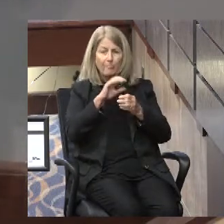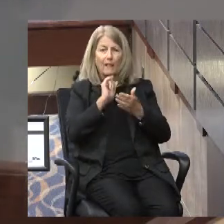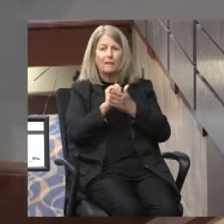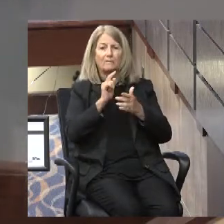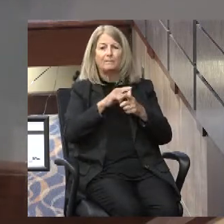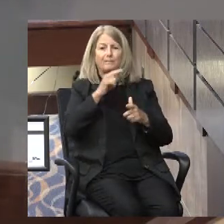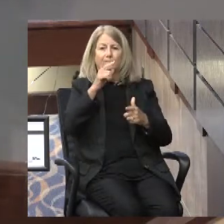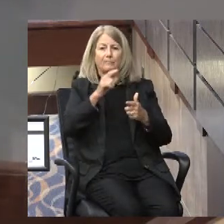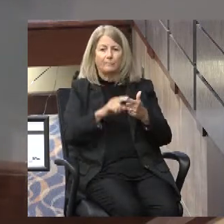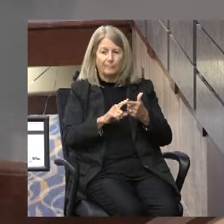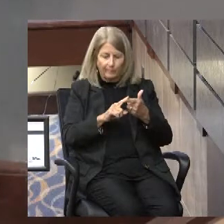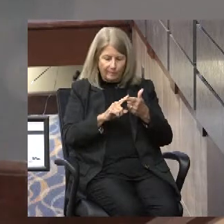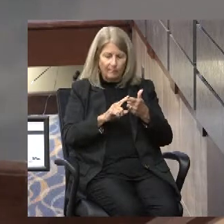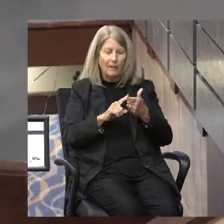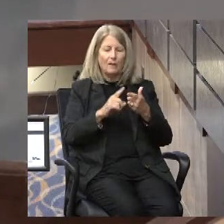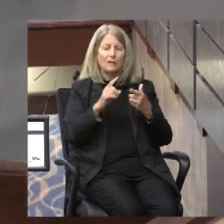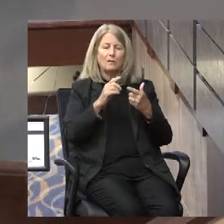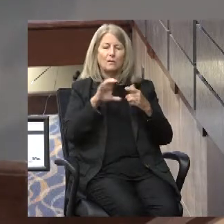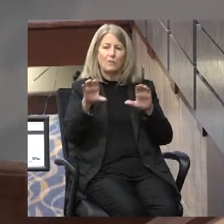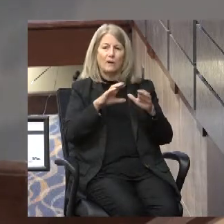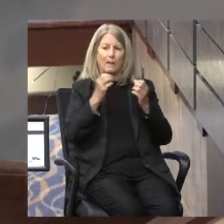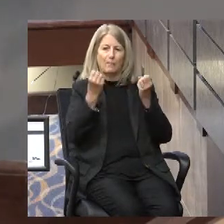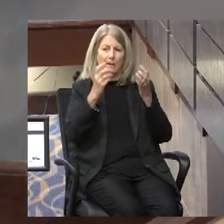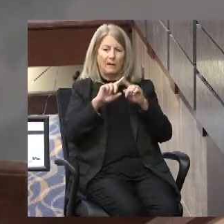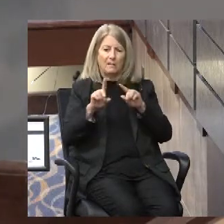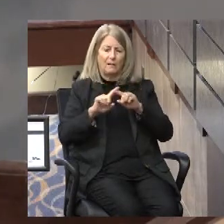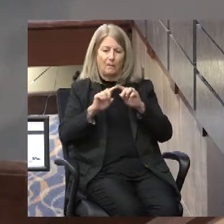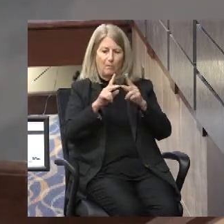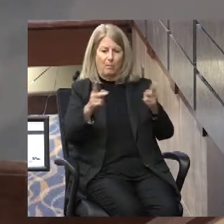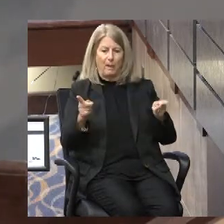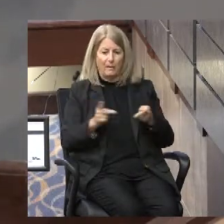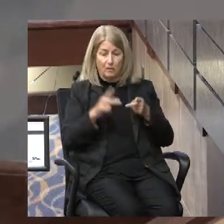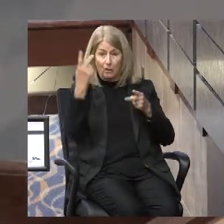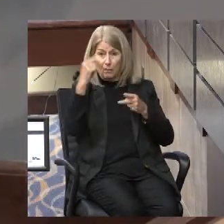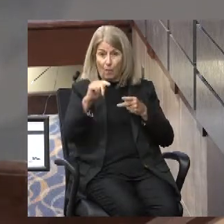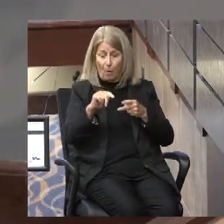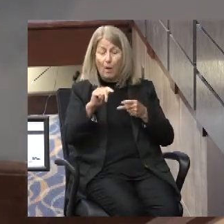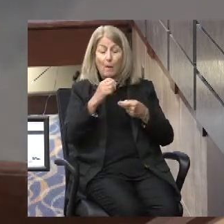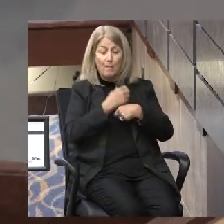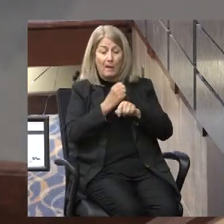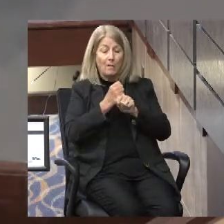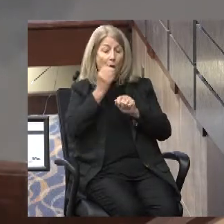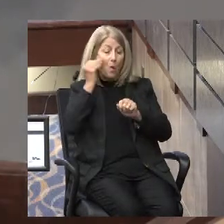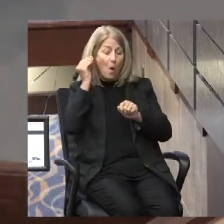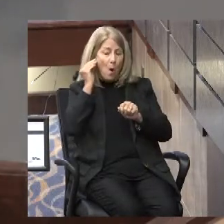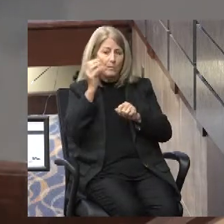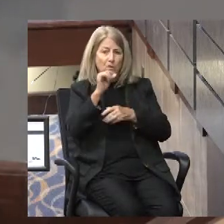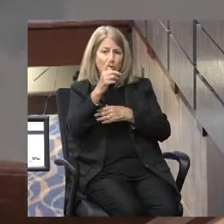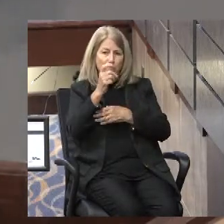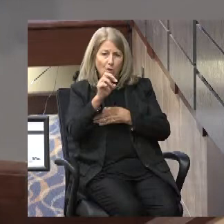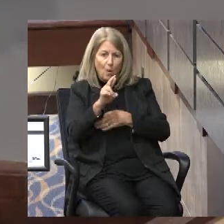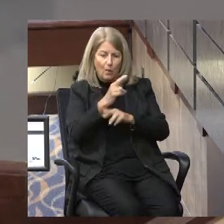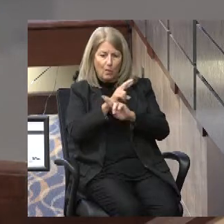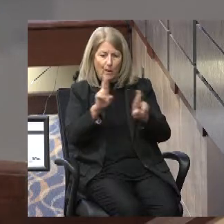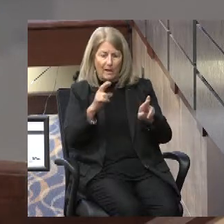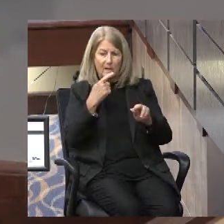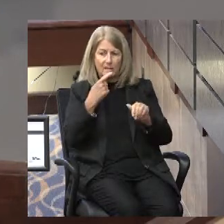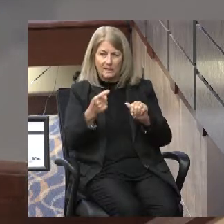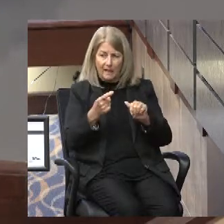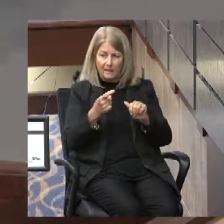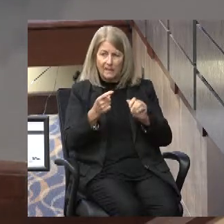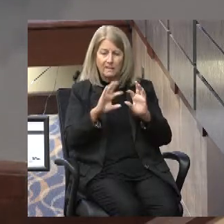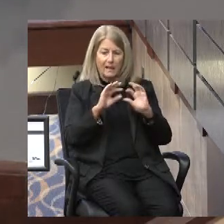solar ready. Now, in the mixed use section in 4.11, it does state, as